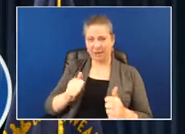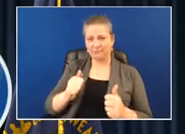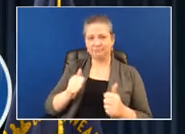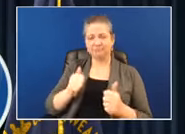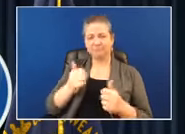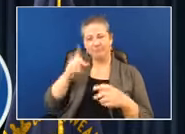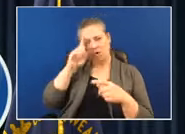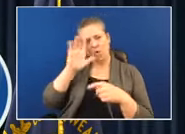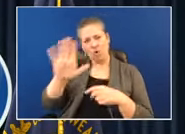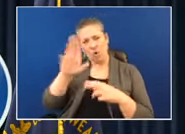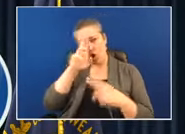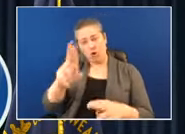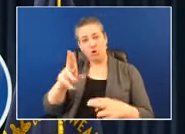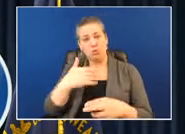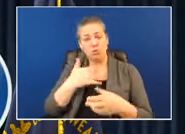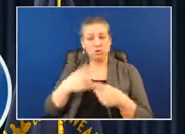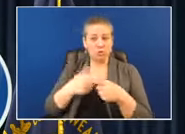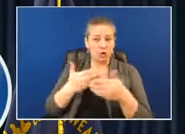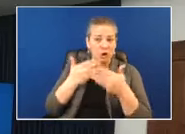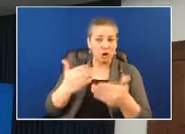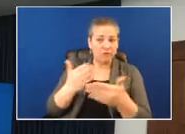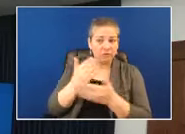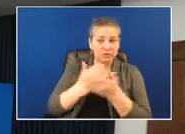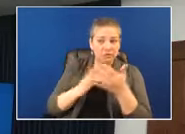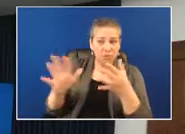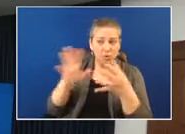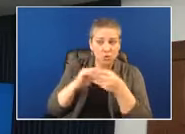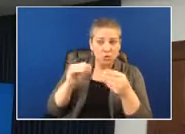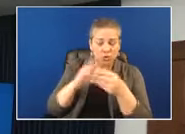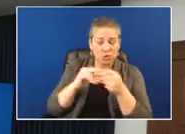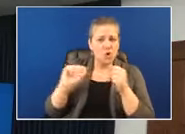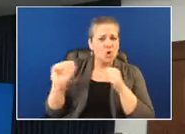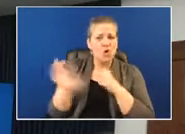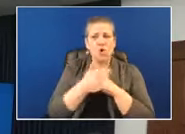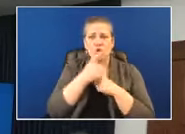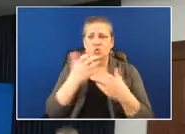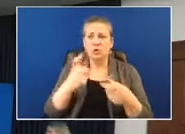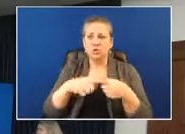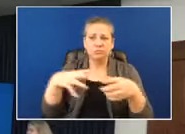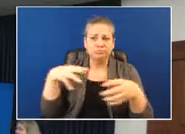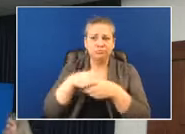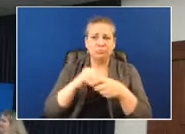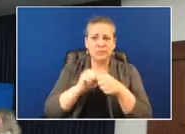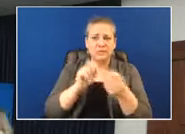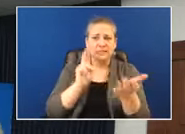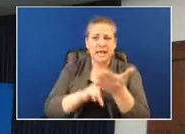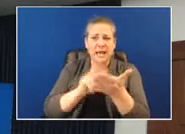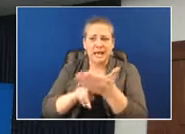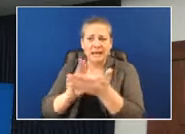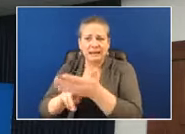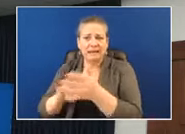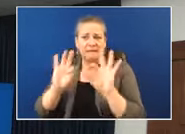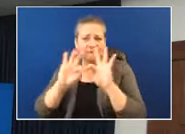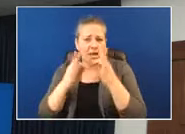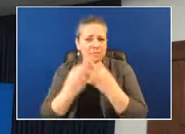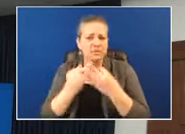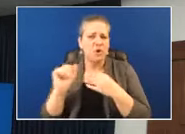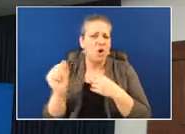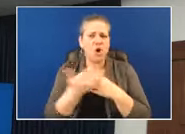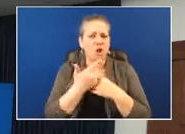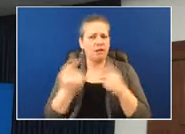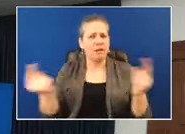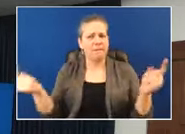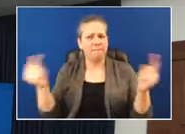maybe offer a few words? And as she's doing that, everybody else who wants to be a part of the signing, families, everybody else, come on up. Thank